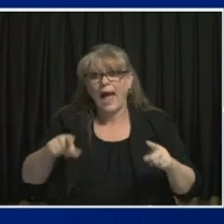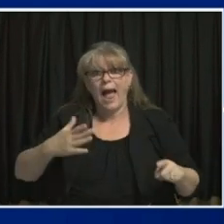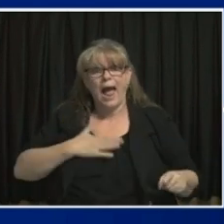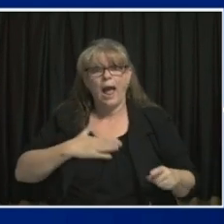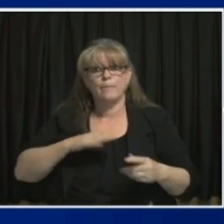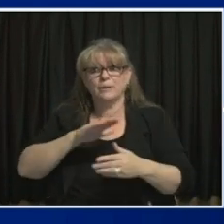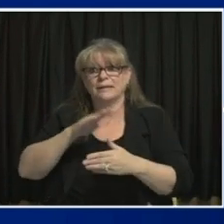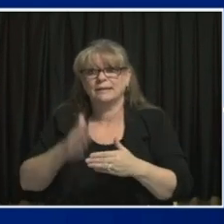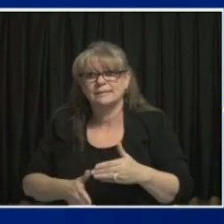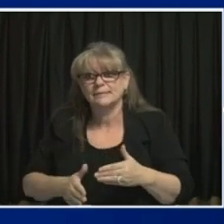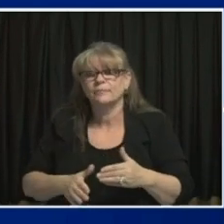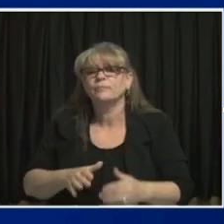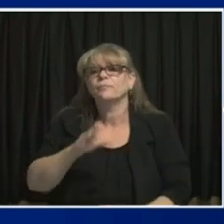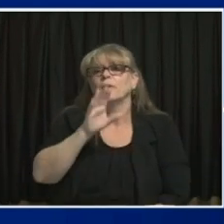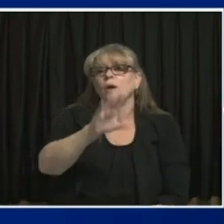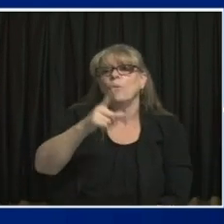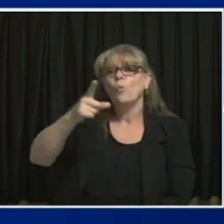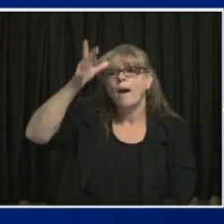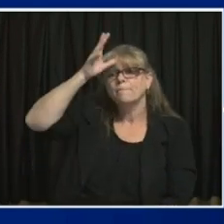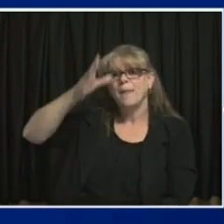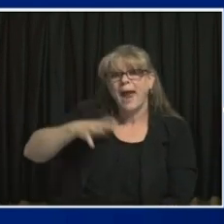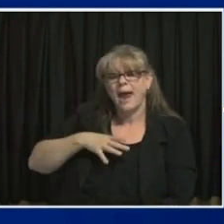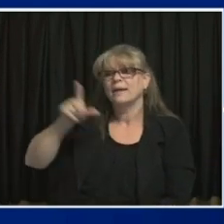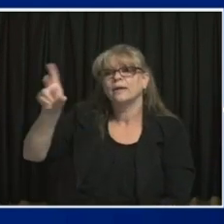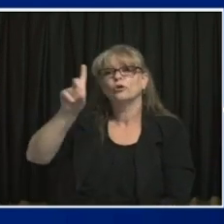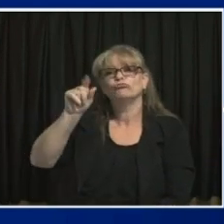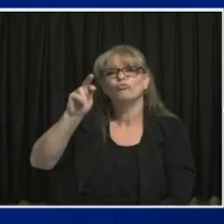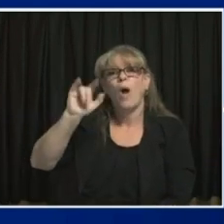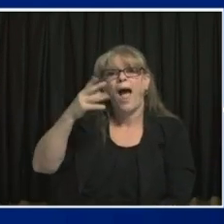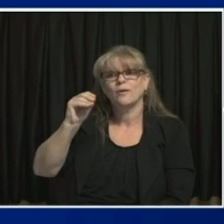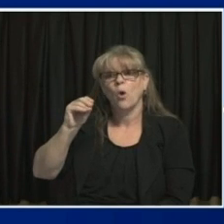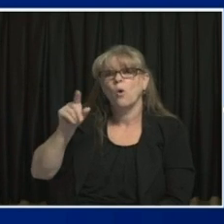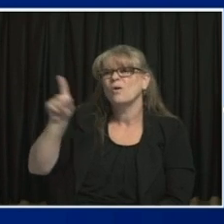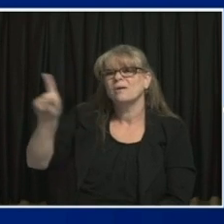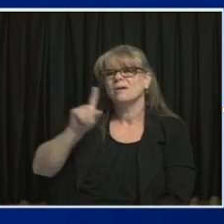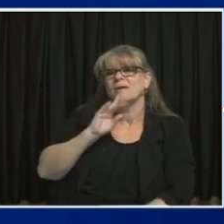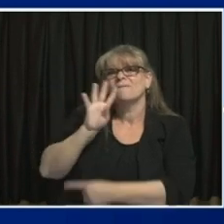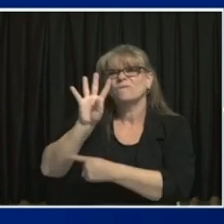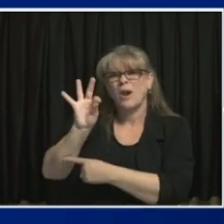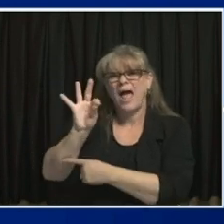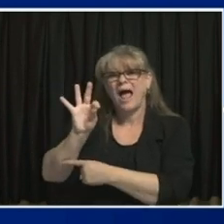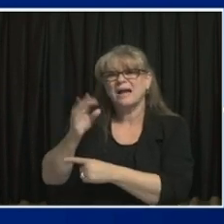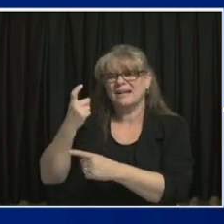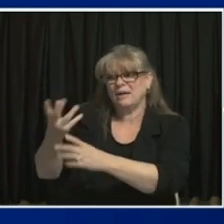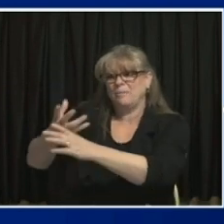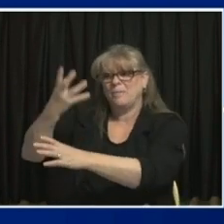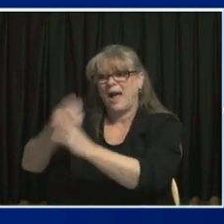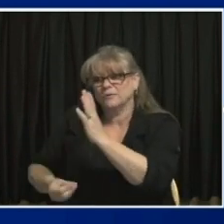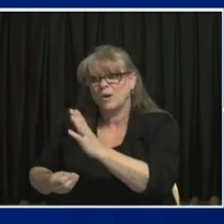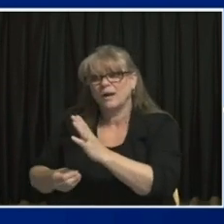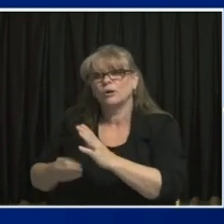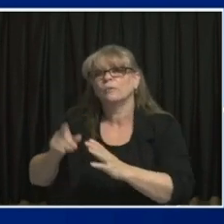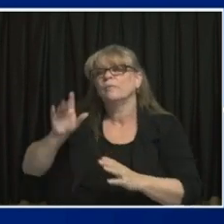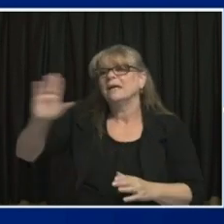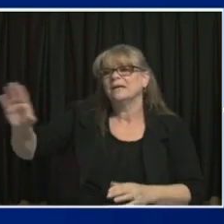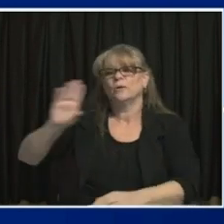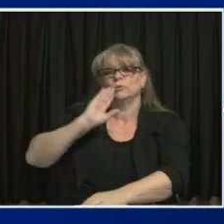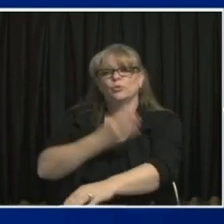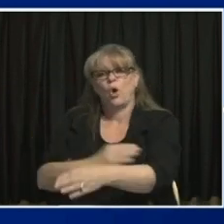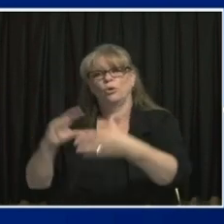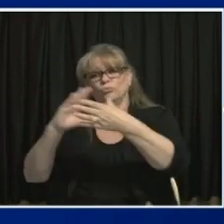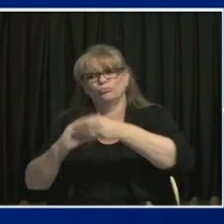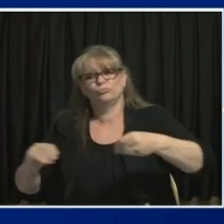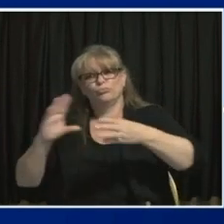COVID. His daughter said, quote, "My dad was everything. He was the best father, grandfather, son,